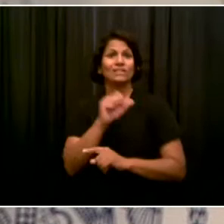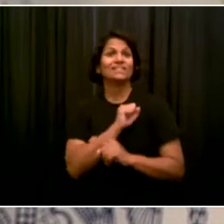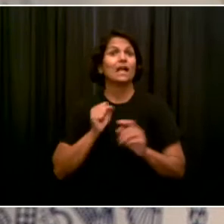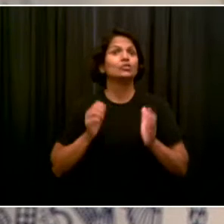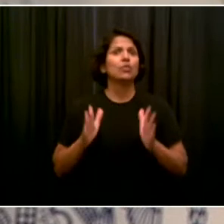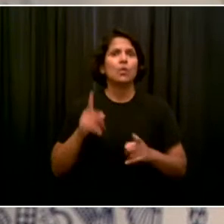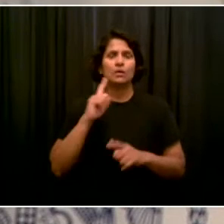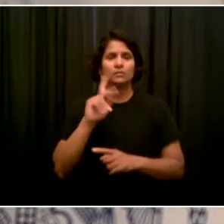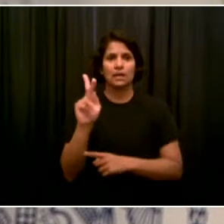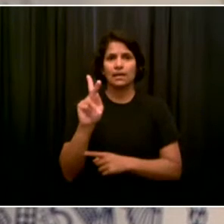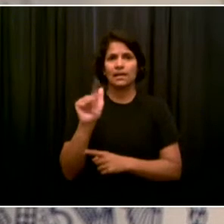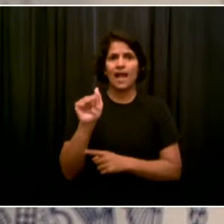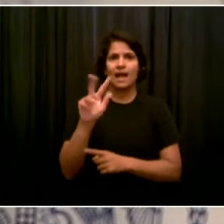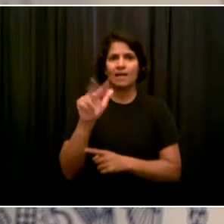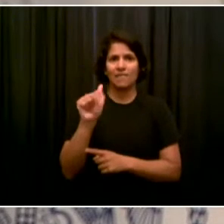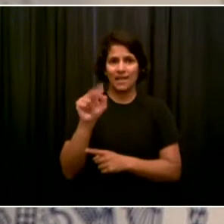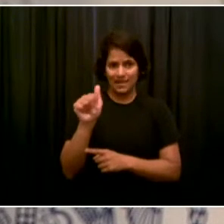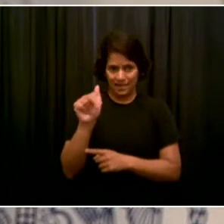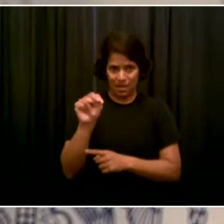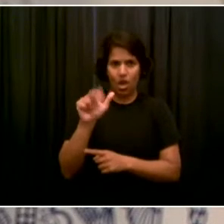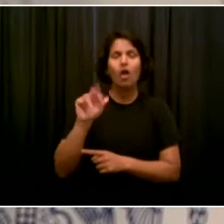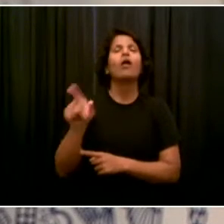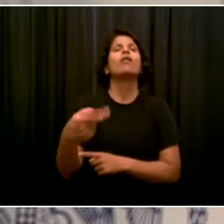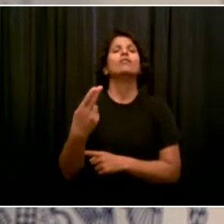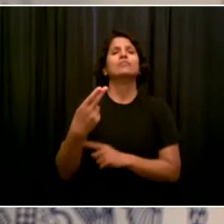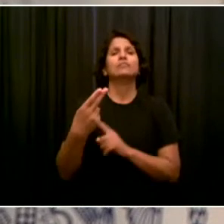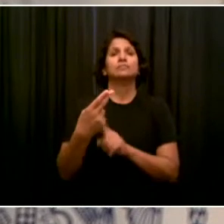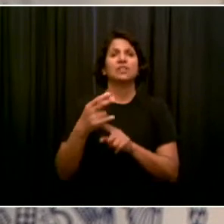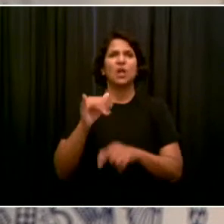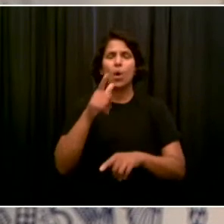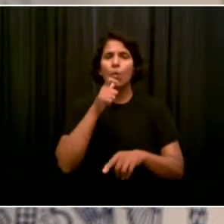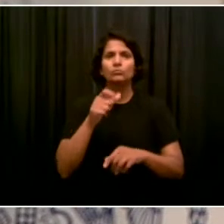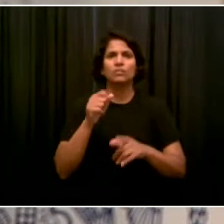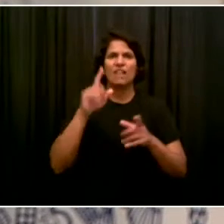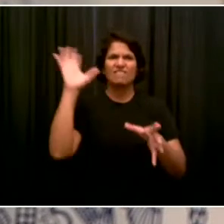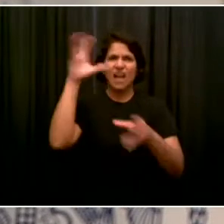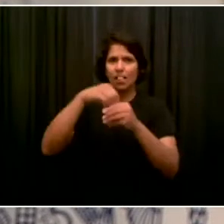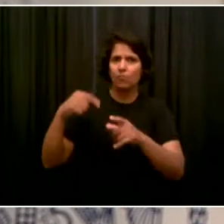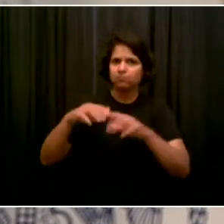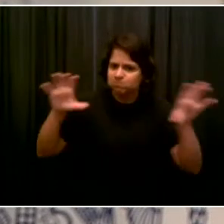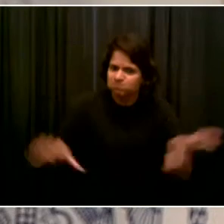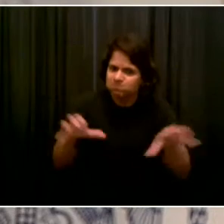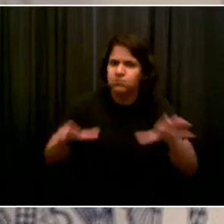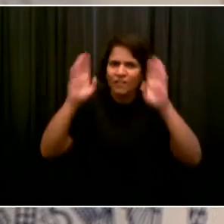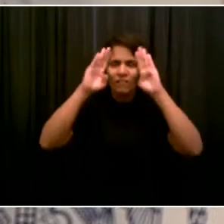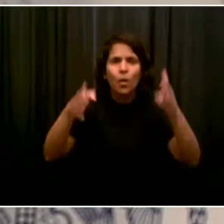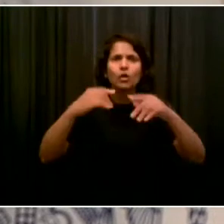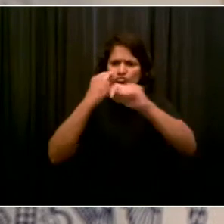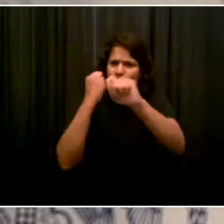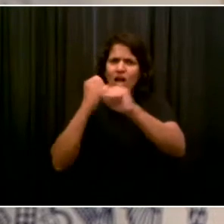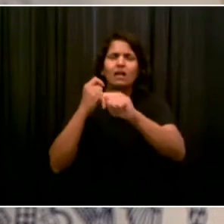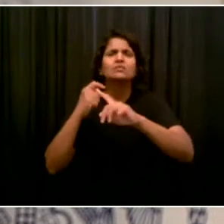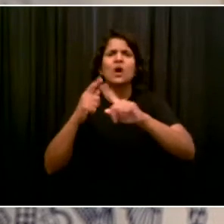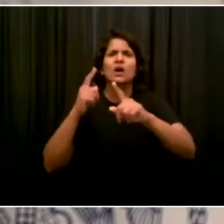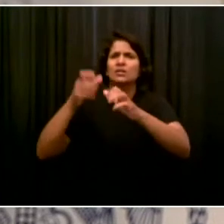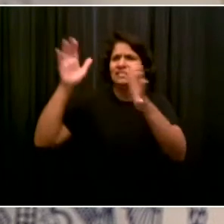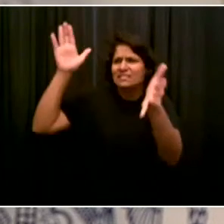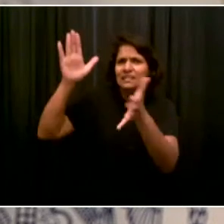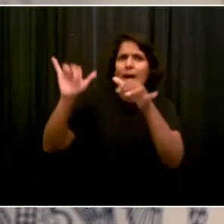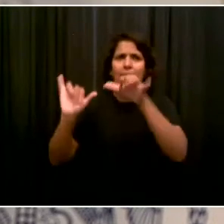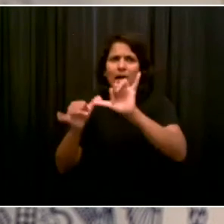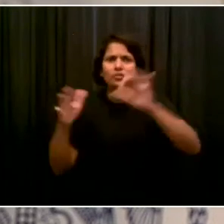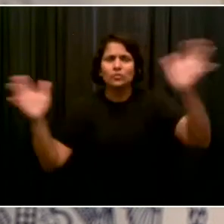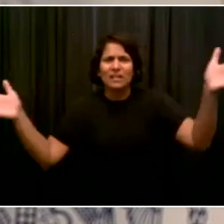up with action. And we said, if we're going to do this enforcement, we need help. And he went and got us help. So I'm profoundly appreciative. I want you to